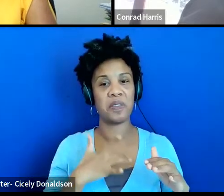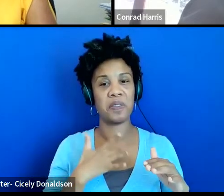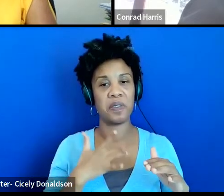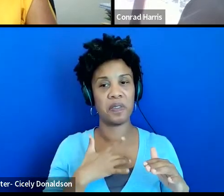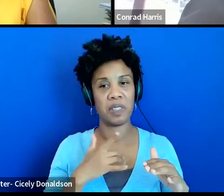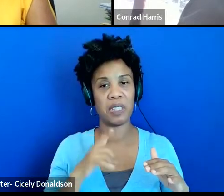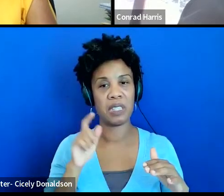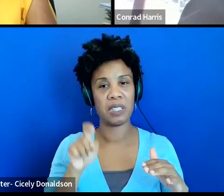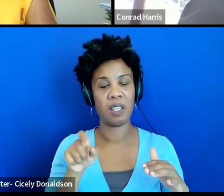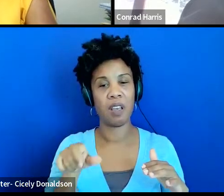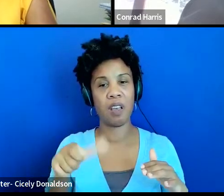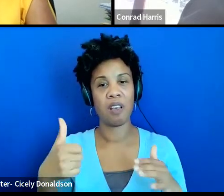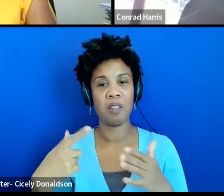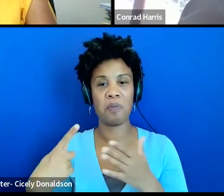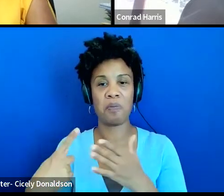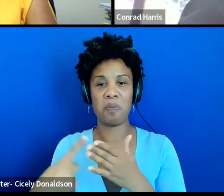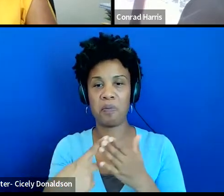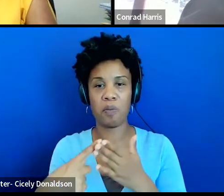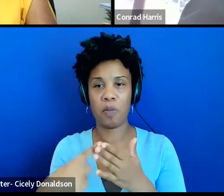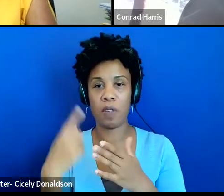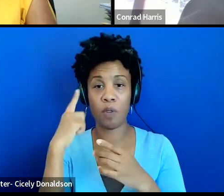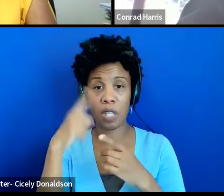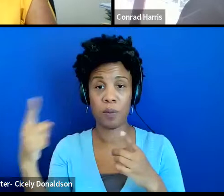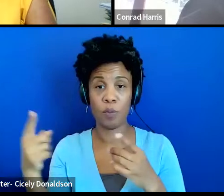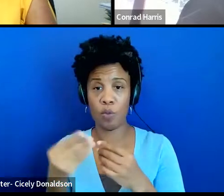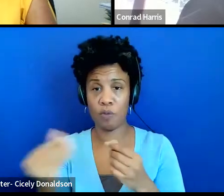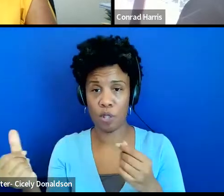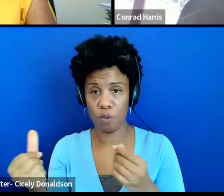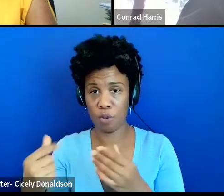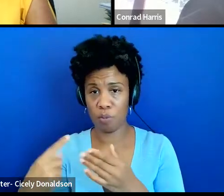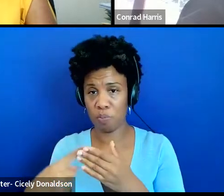dispute resolution, they can make that reference.